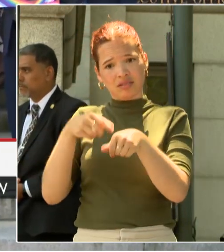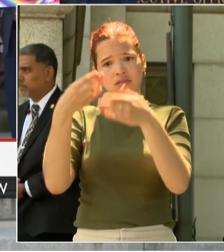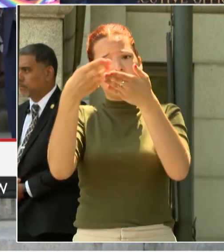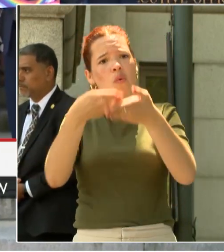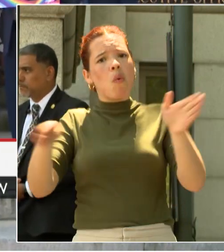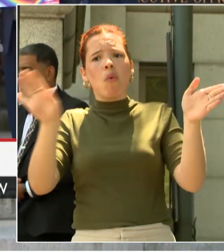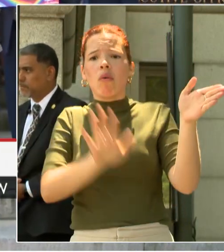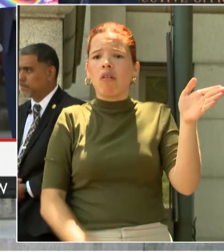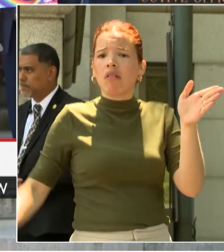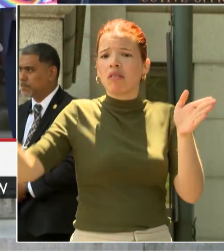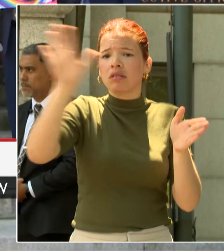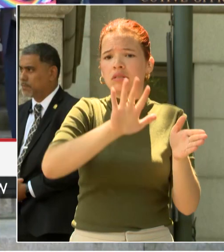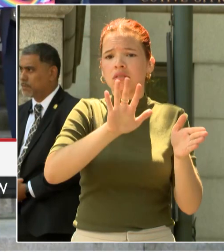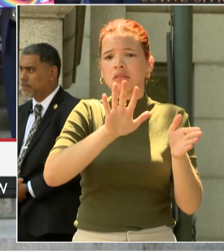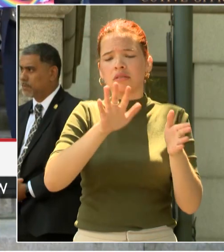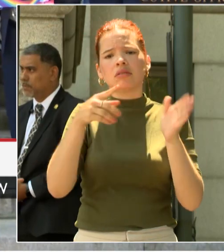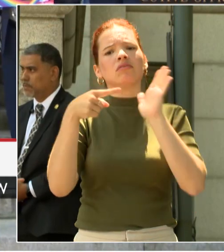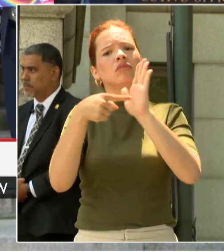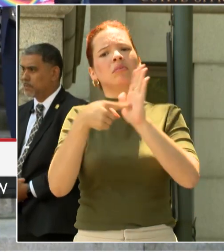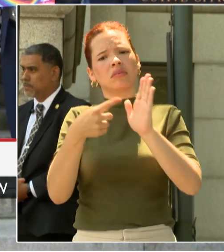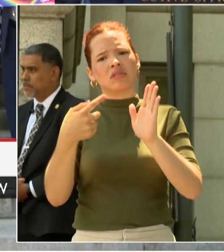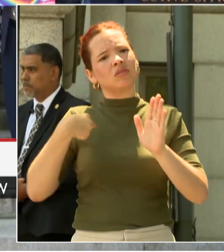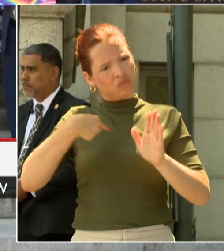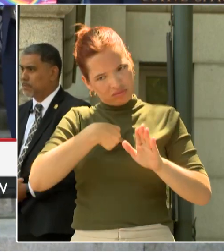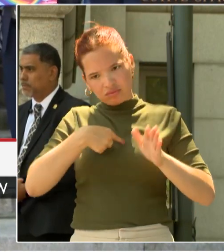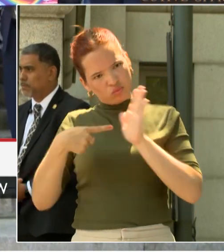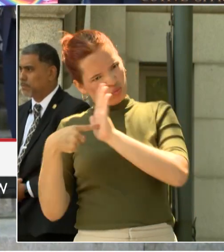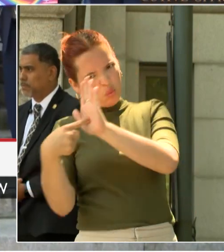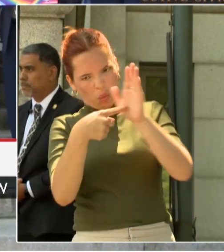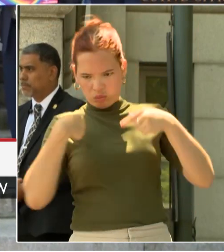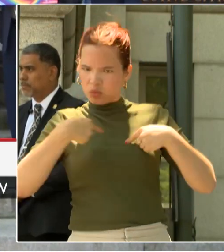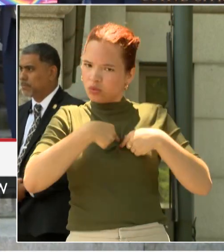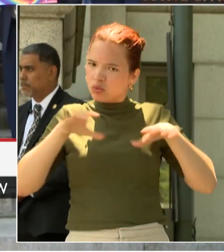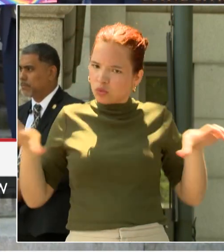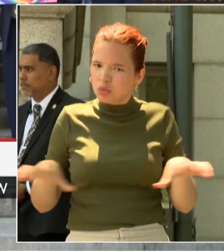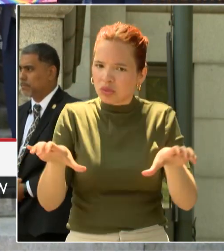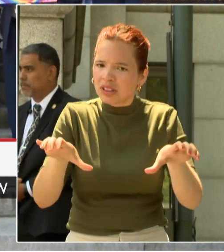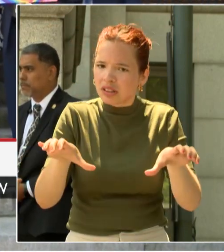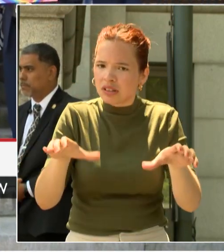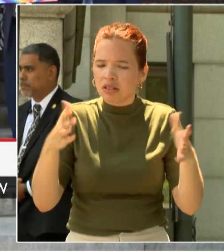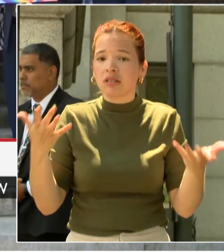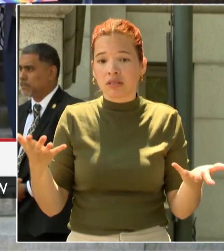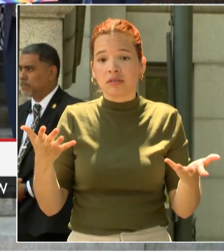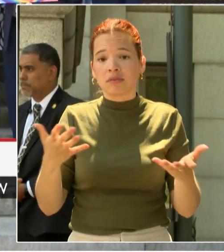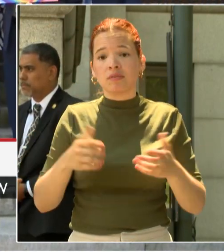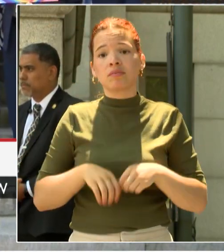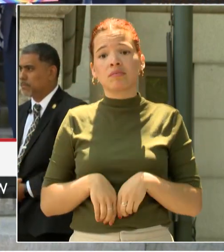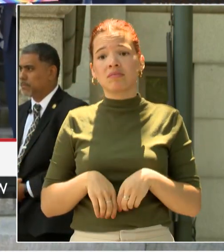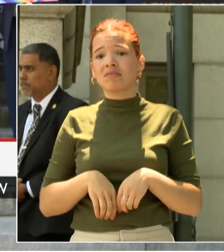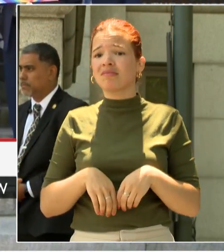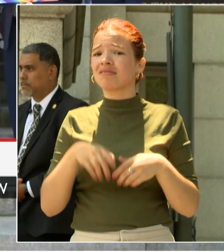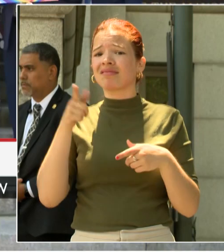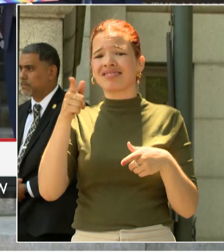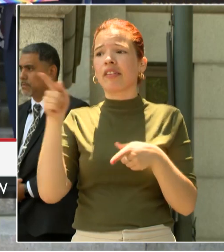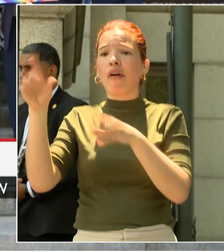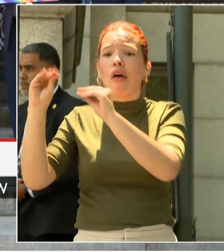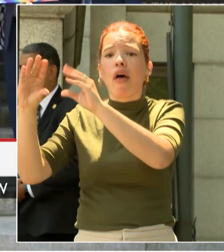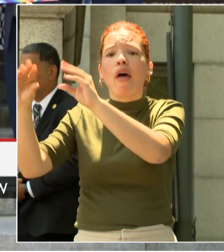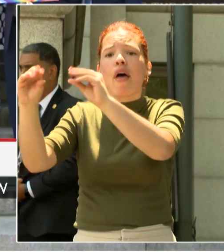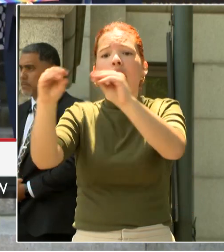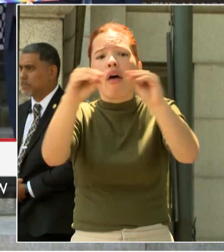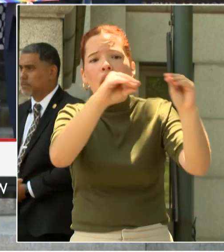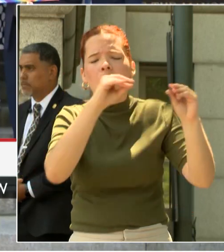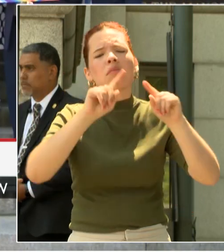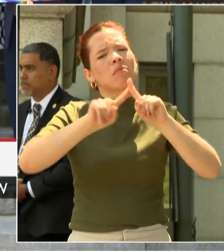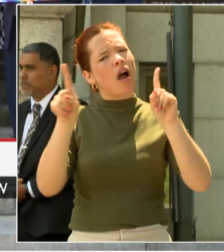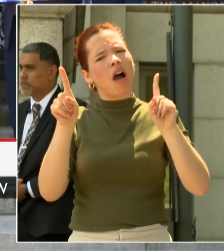an example for how we do it. And last but not least, I'll say this, Madam Mayor, folk will always talk, but we thank you for standing